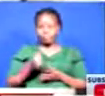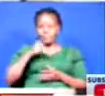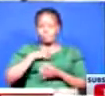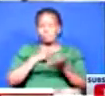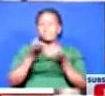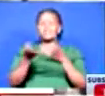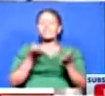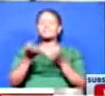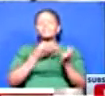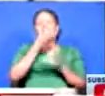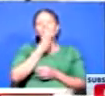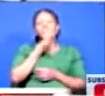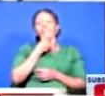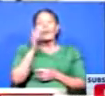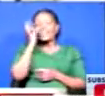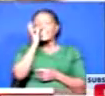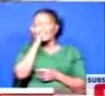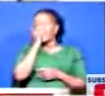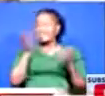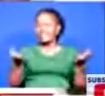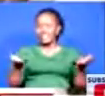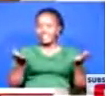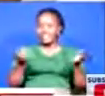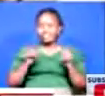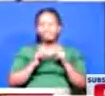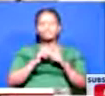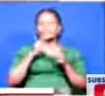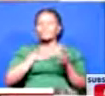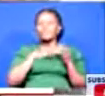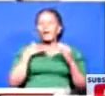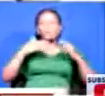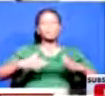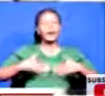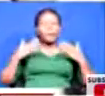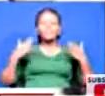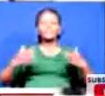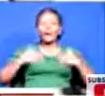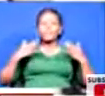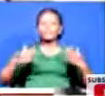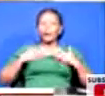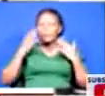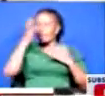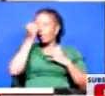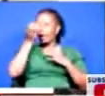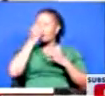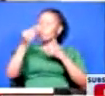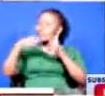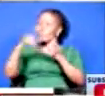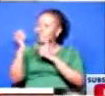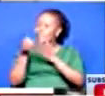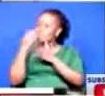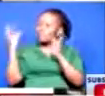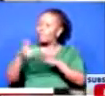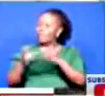Nyeri. Nini businessman Nyeri. Nimefurahi sana kwa kupita kwa Ruto, kwa maana walisema atakuwa president.